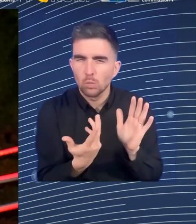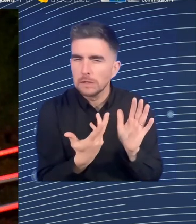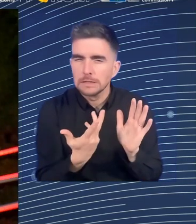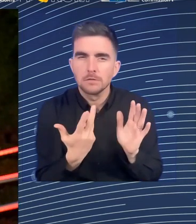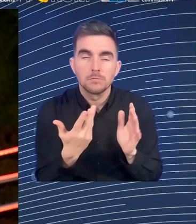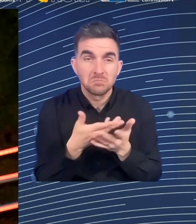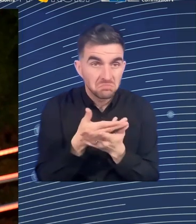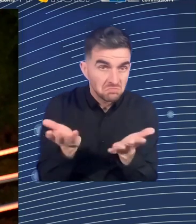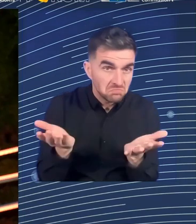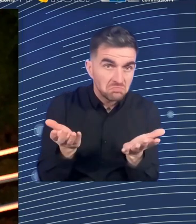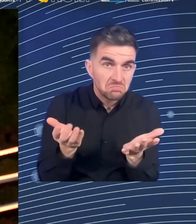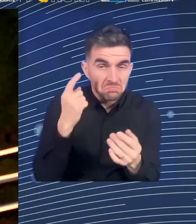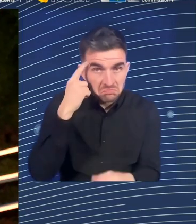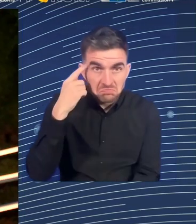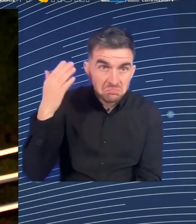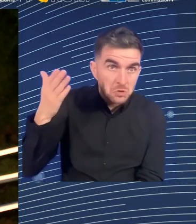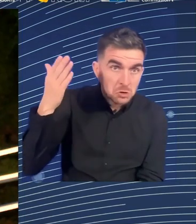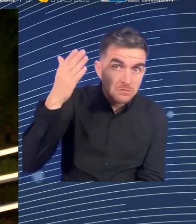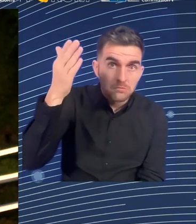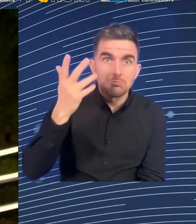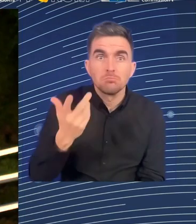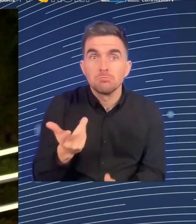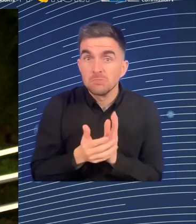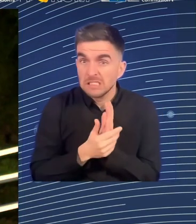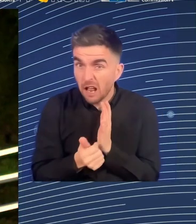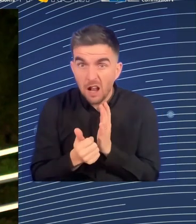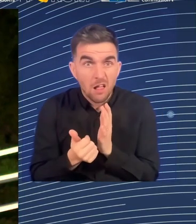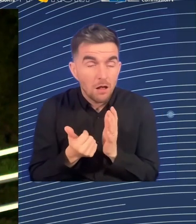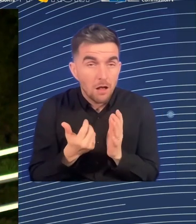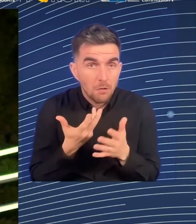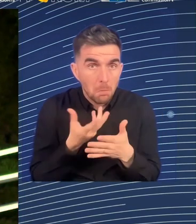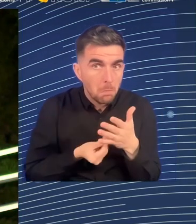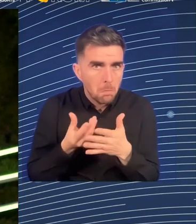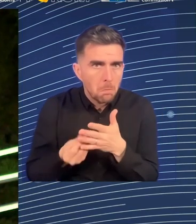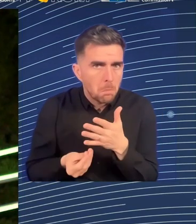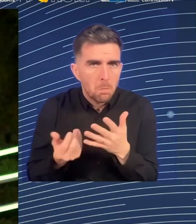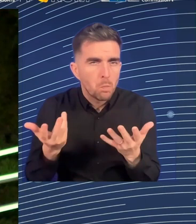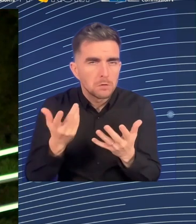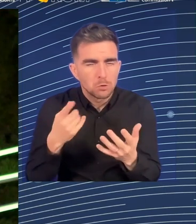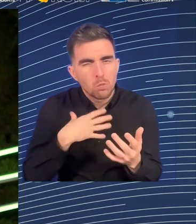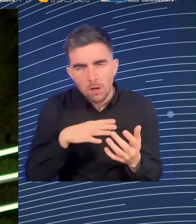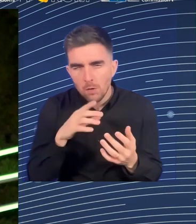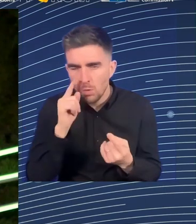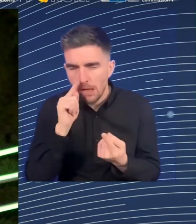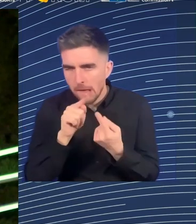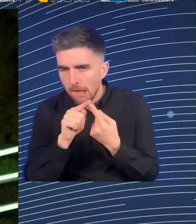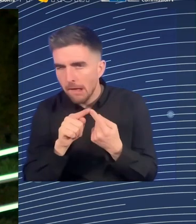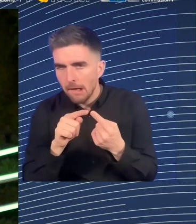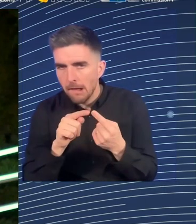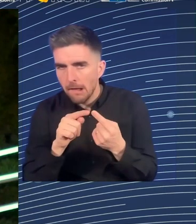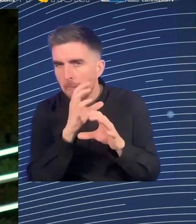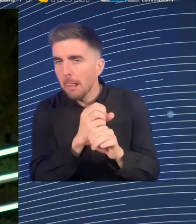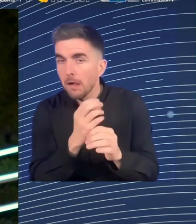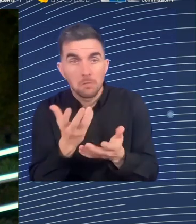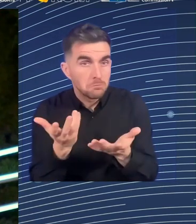transitions. For instance, we see that occupations related to the ICT sector, like information and